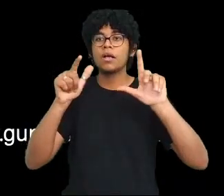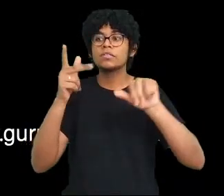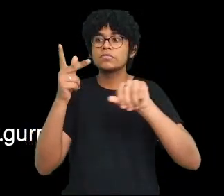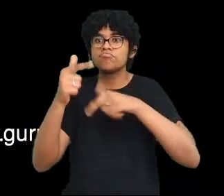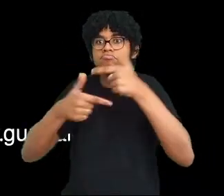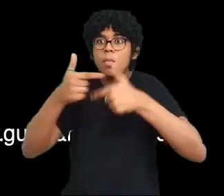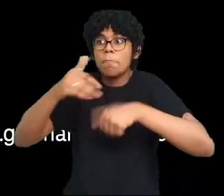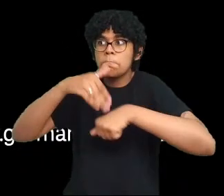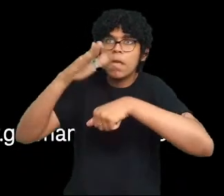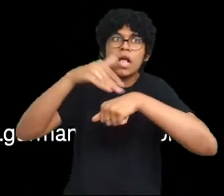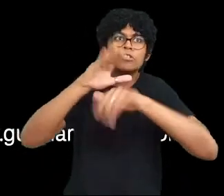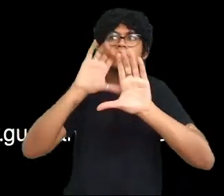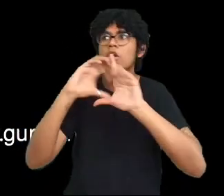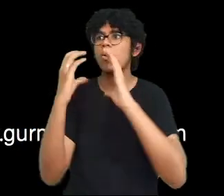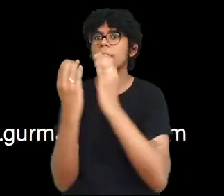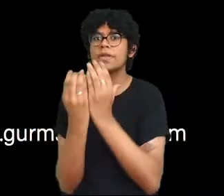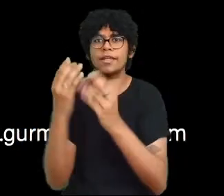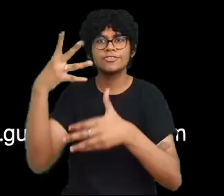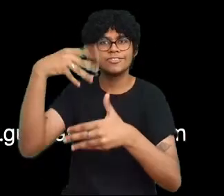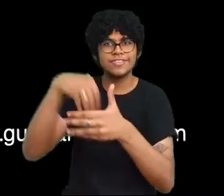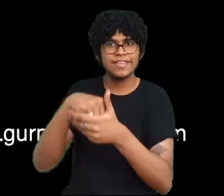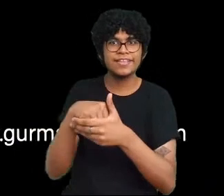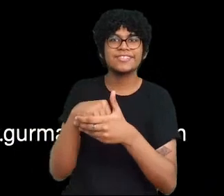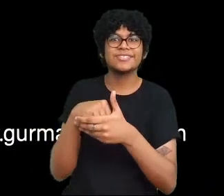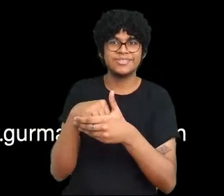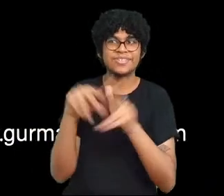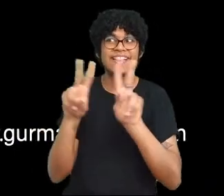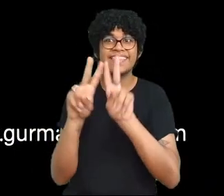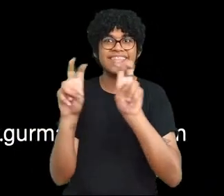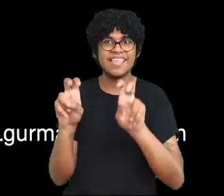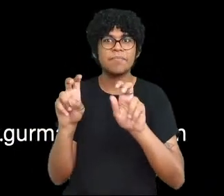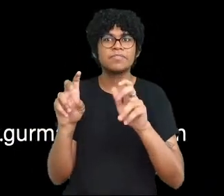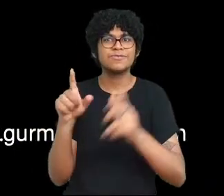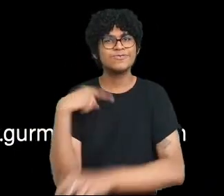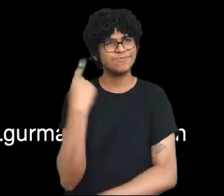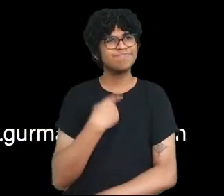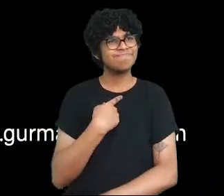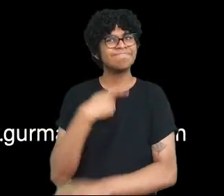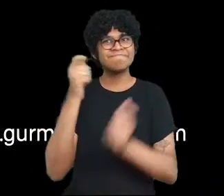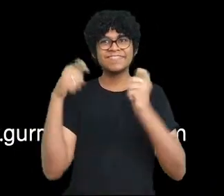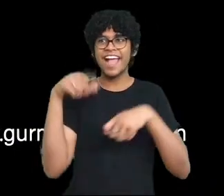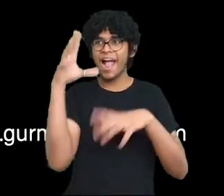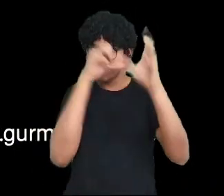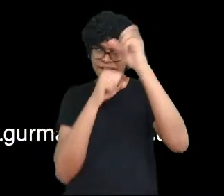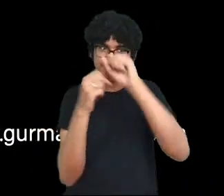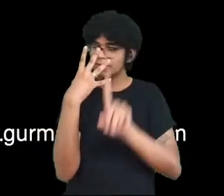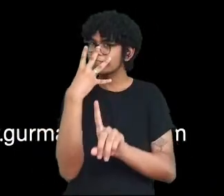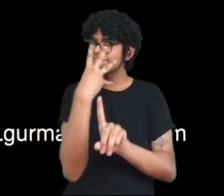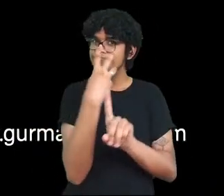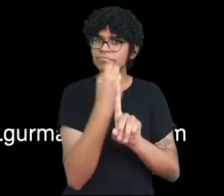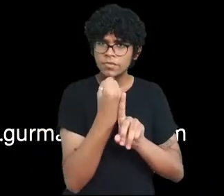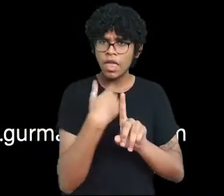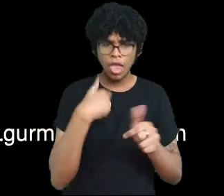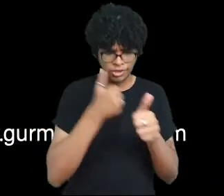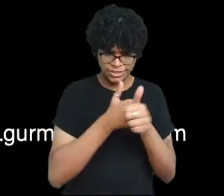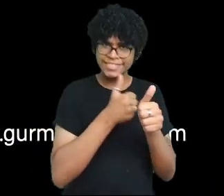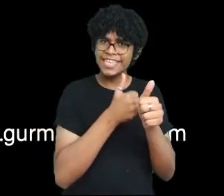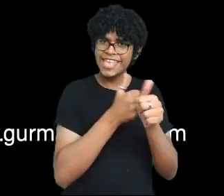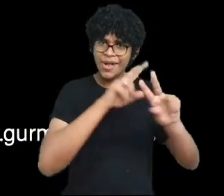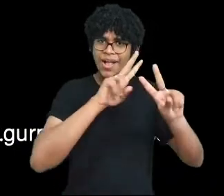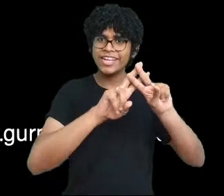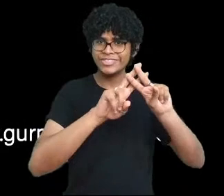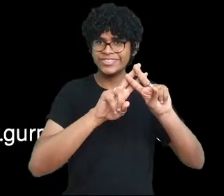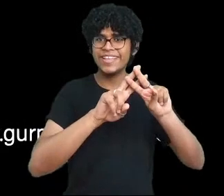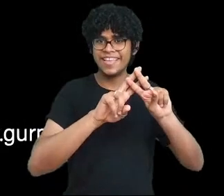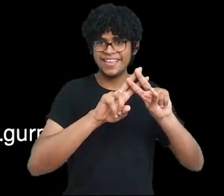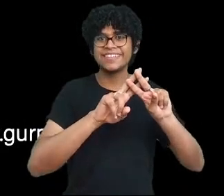these. That's what I do. I track a bunch of data visualization related hashtags on Twitter to find inspiration. What you